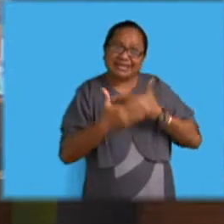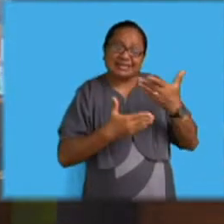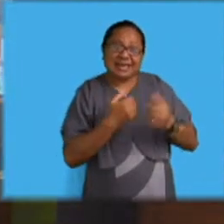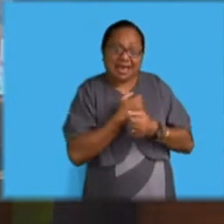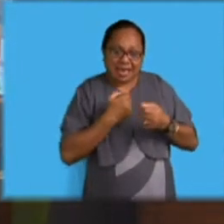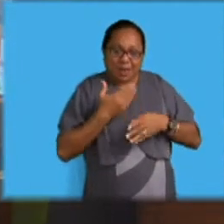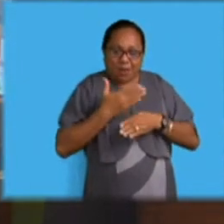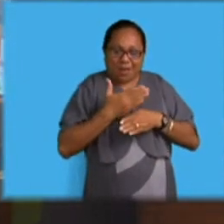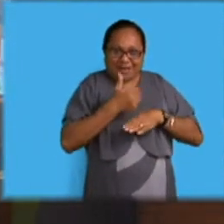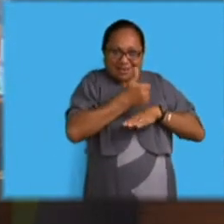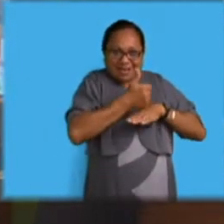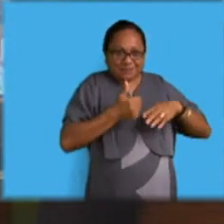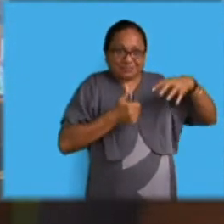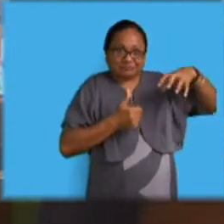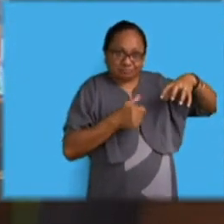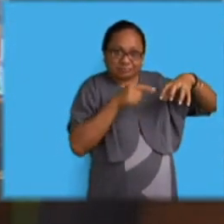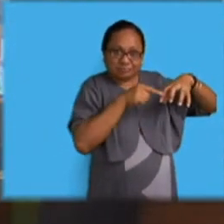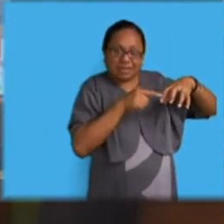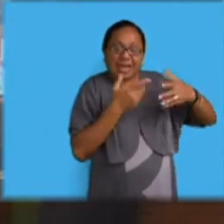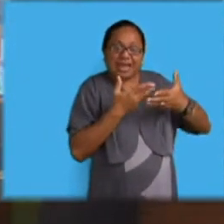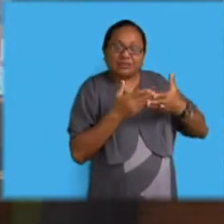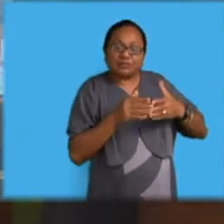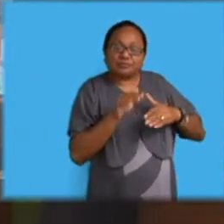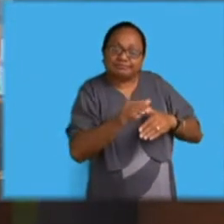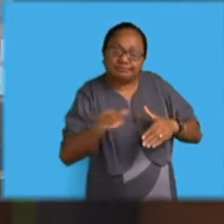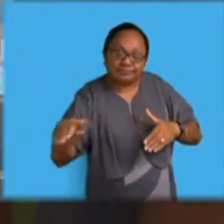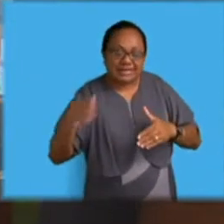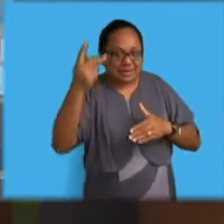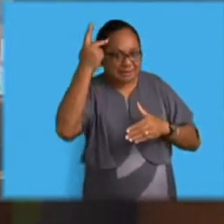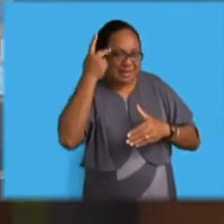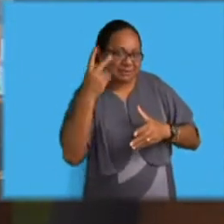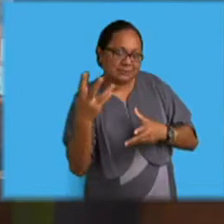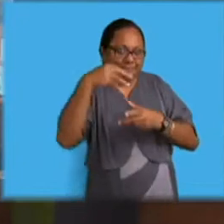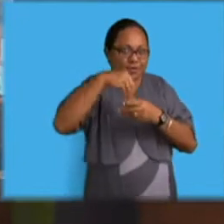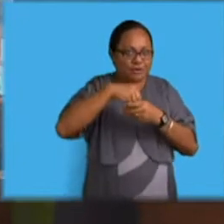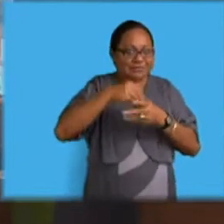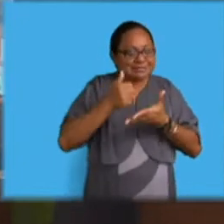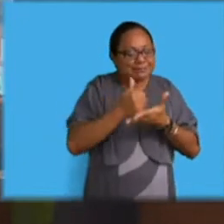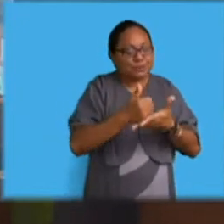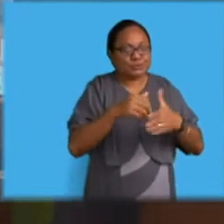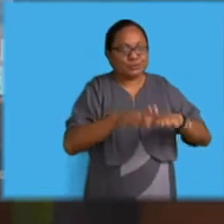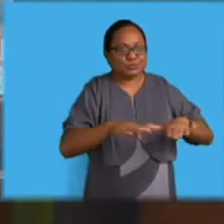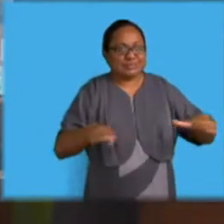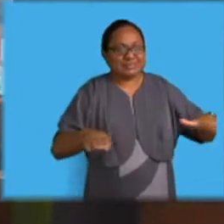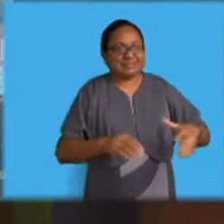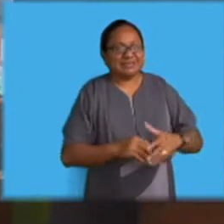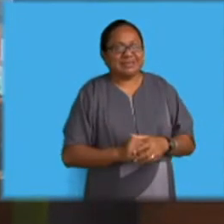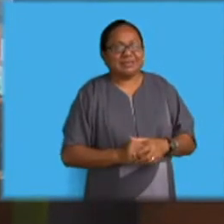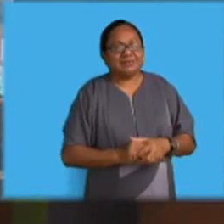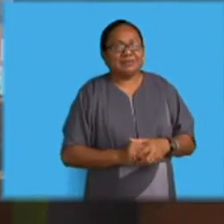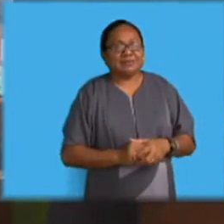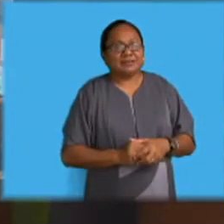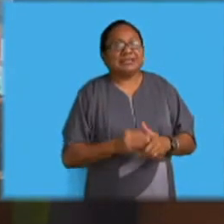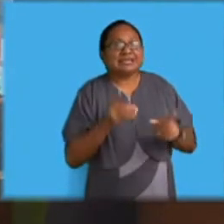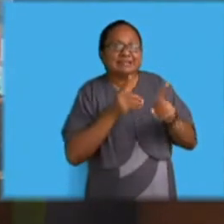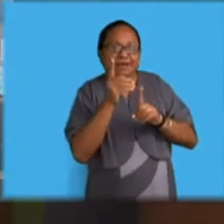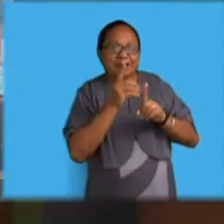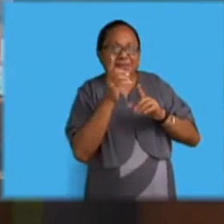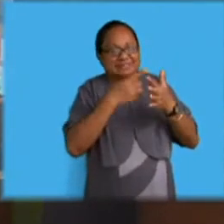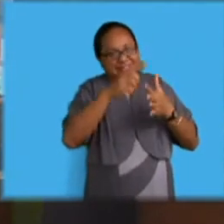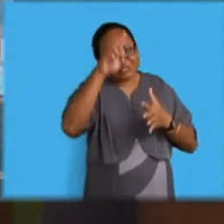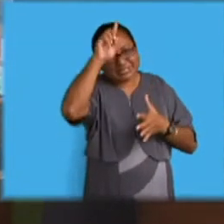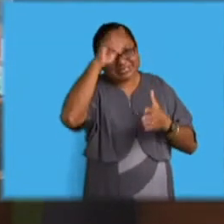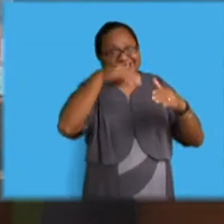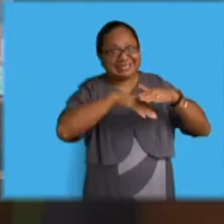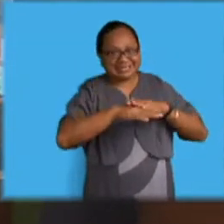to involve parents' involvement in the child's growth and development and education through our school